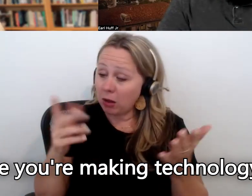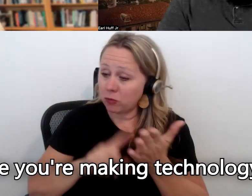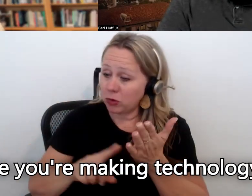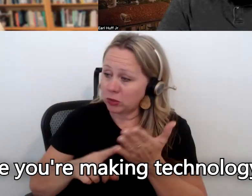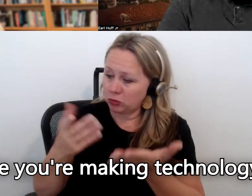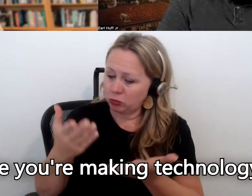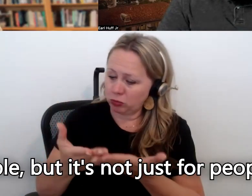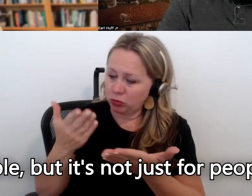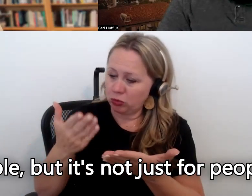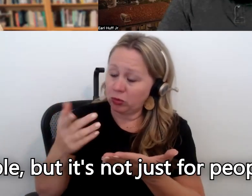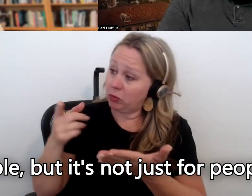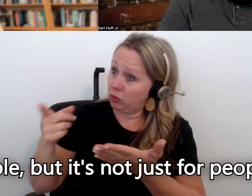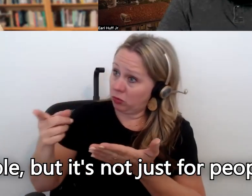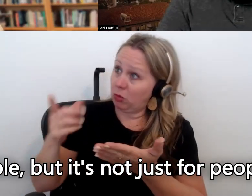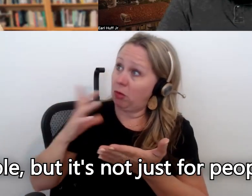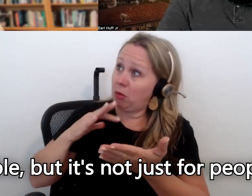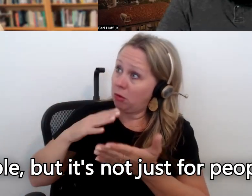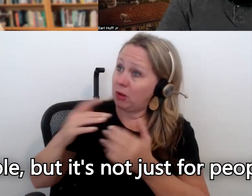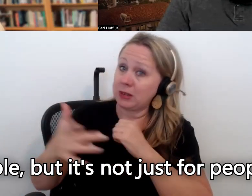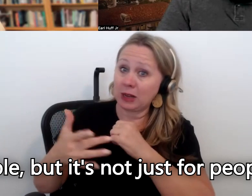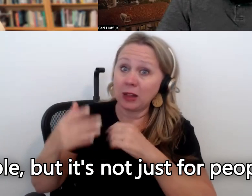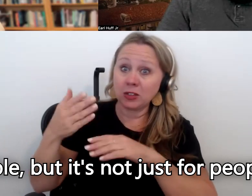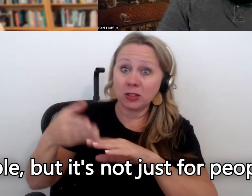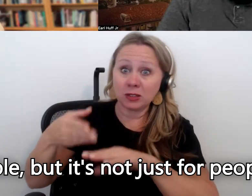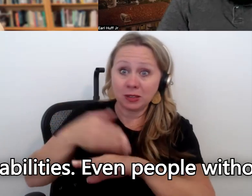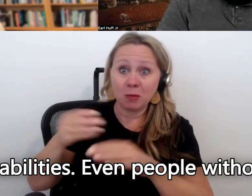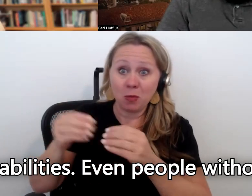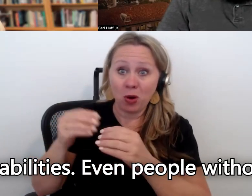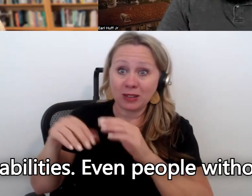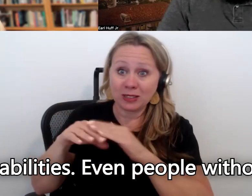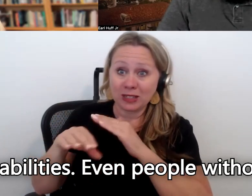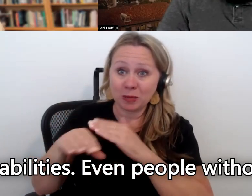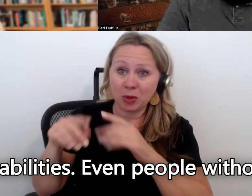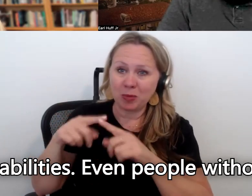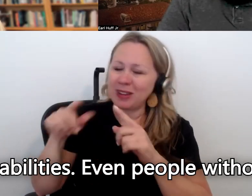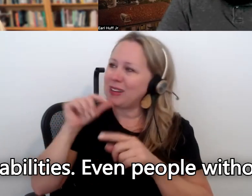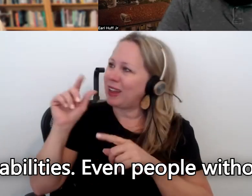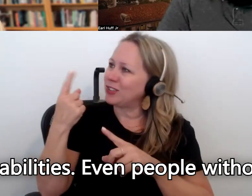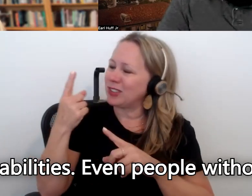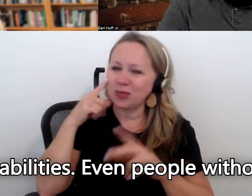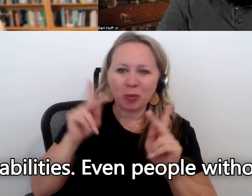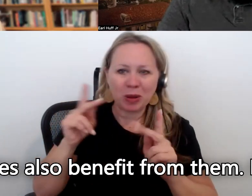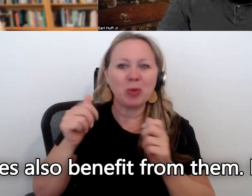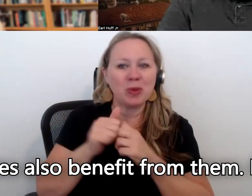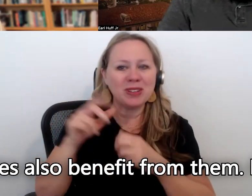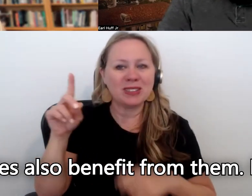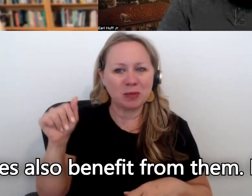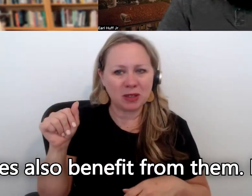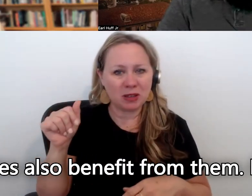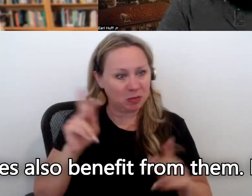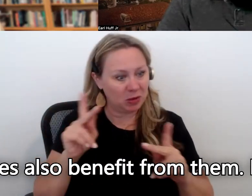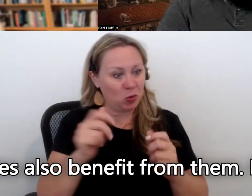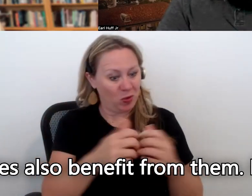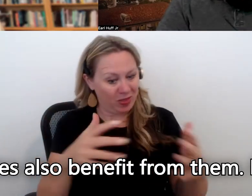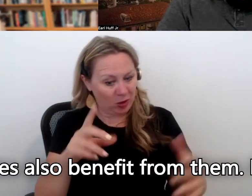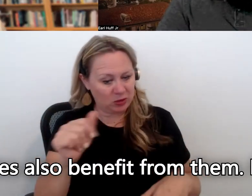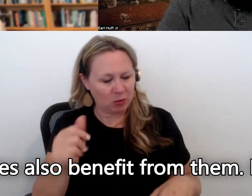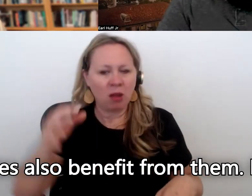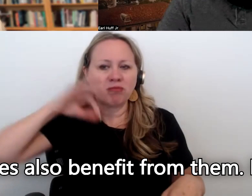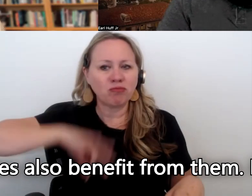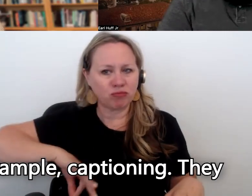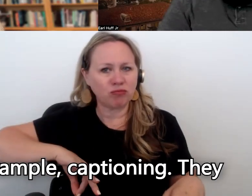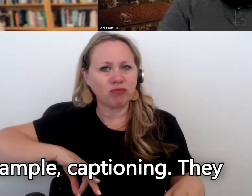making technology more accessible, but it's not just for people with disabilities. Even people without disabilities also benefit from